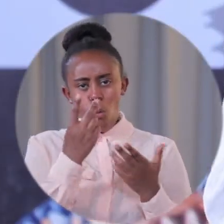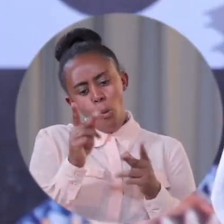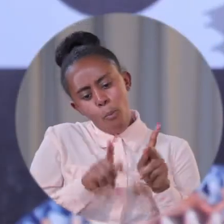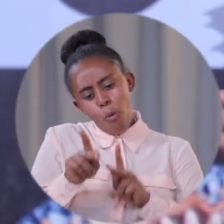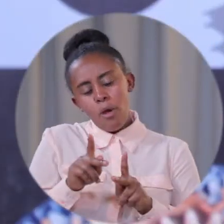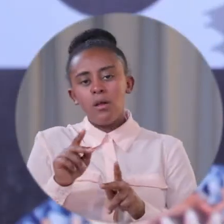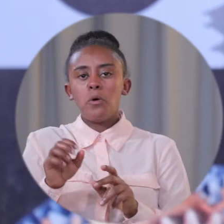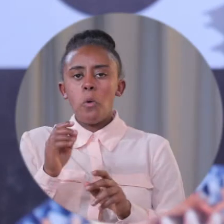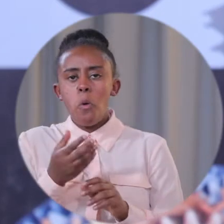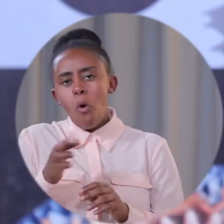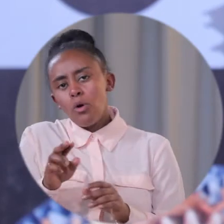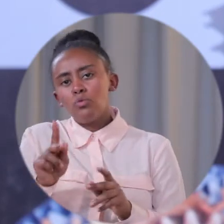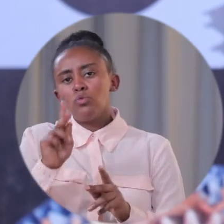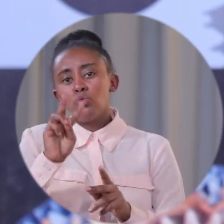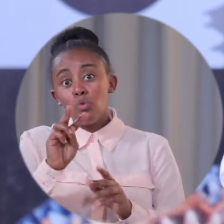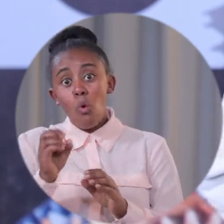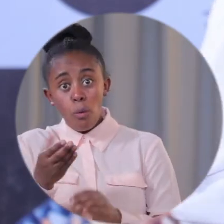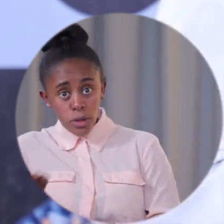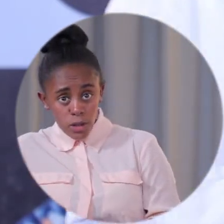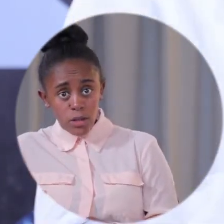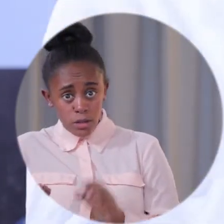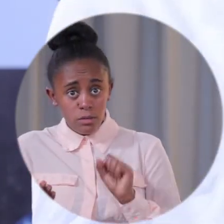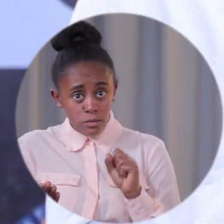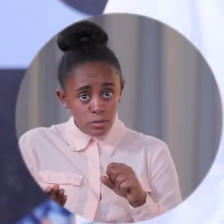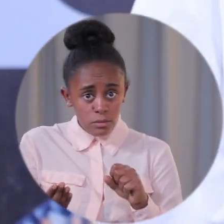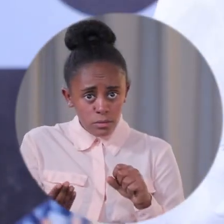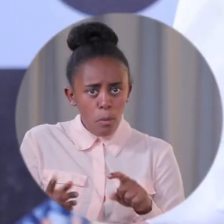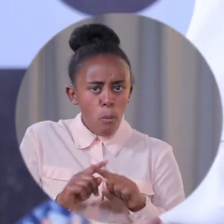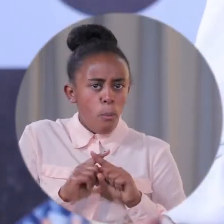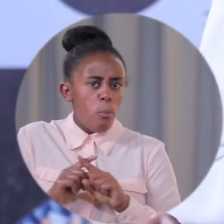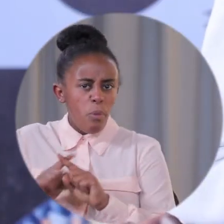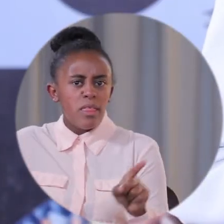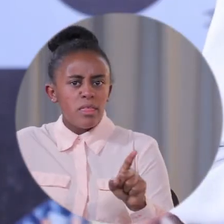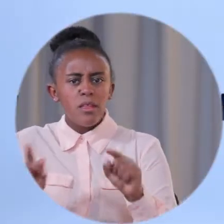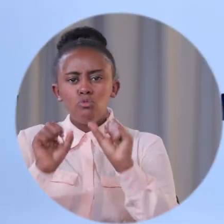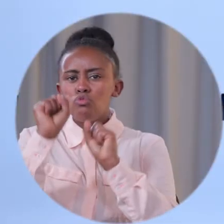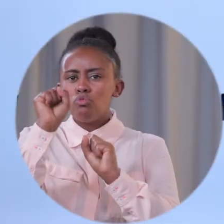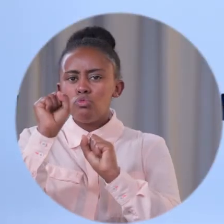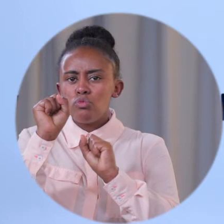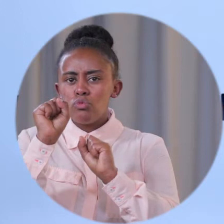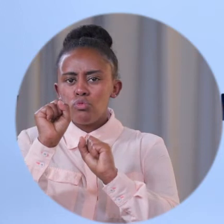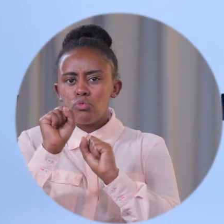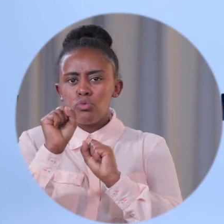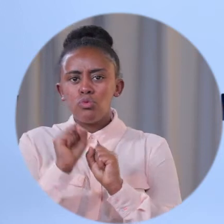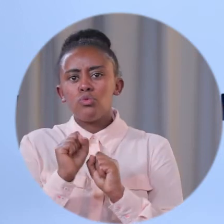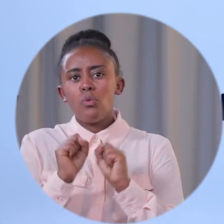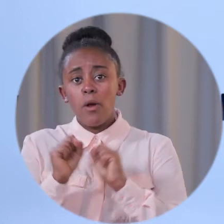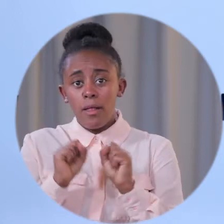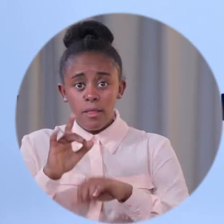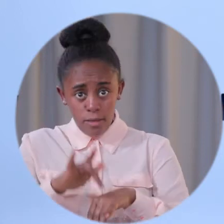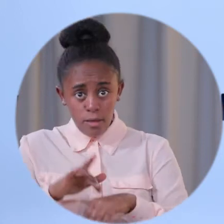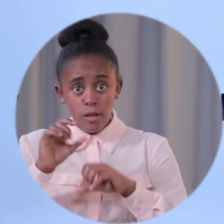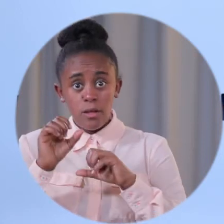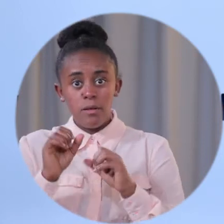or two objects. But comparative degree is used to compare more than